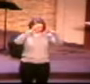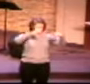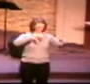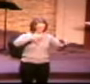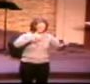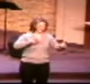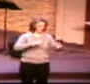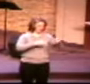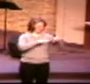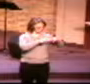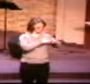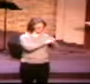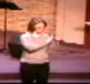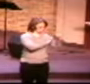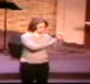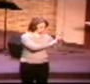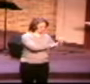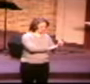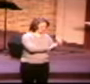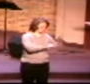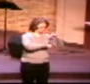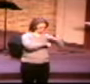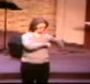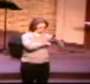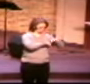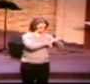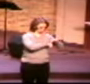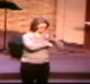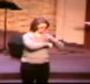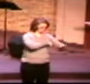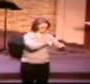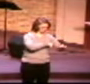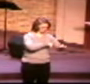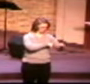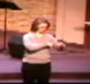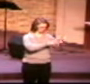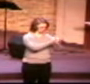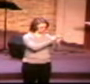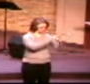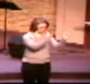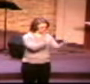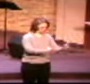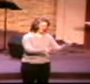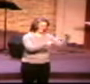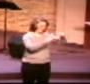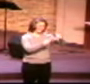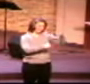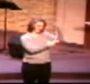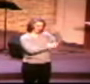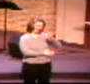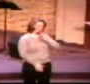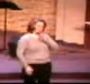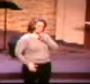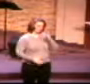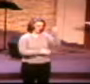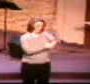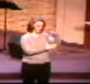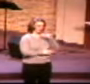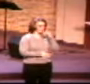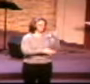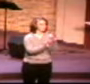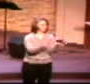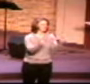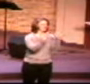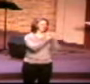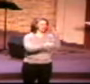the earth was formless and void until God spoke. You see, God's voice